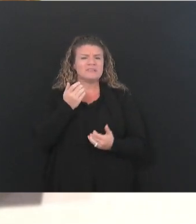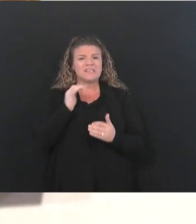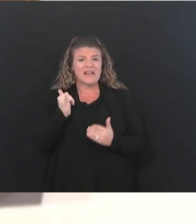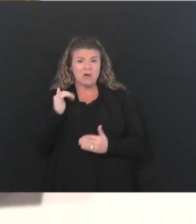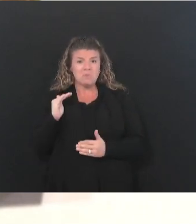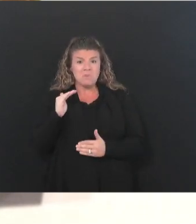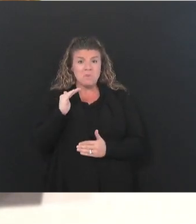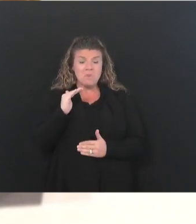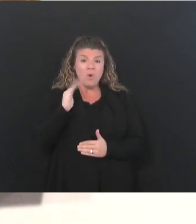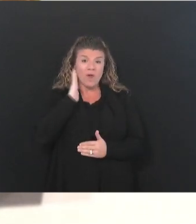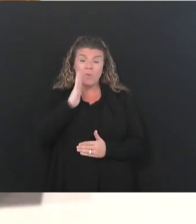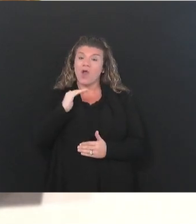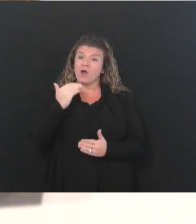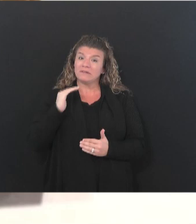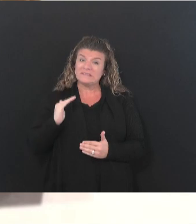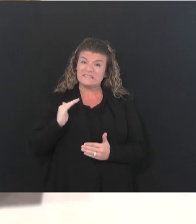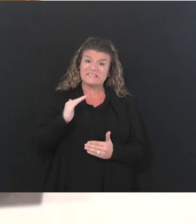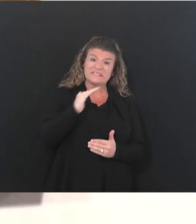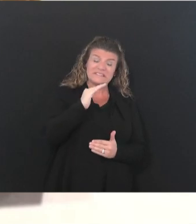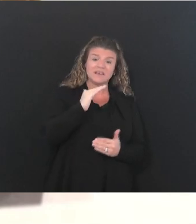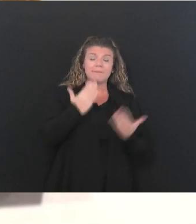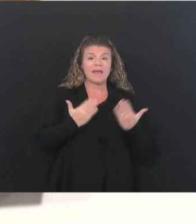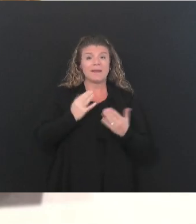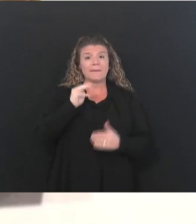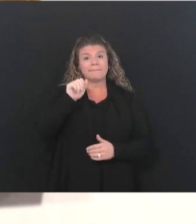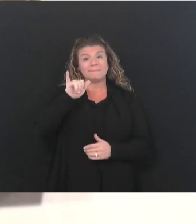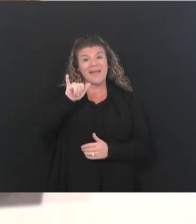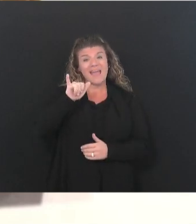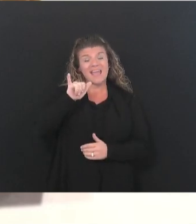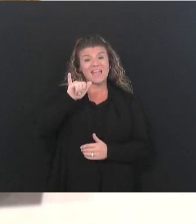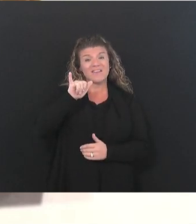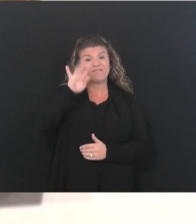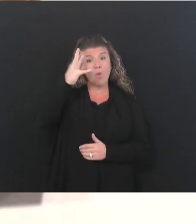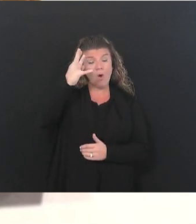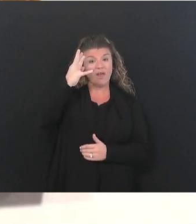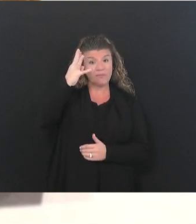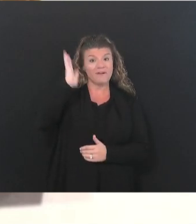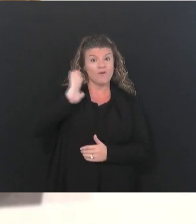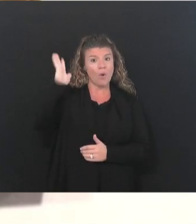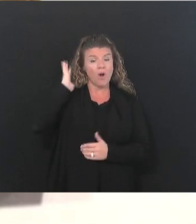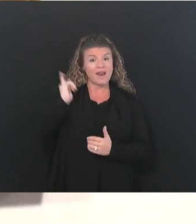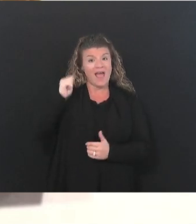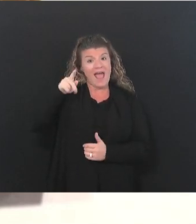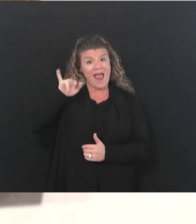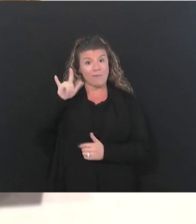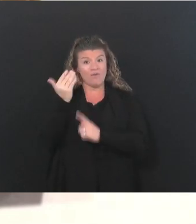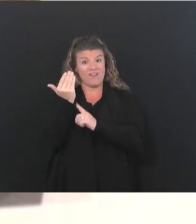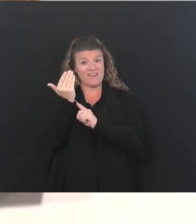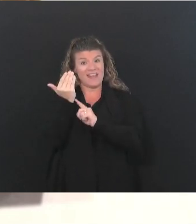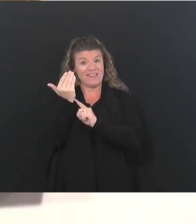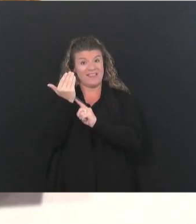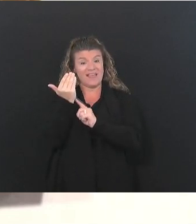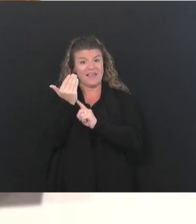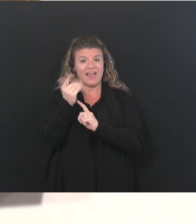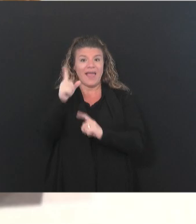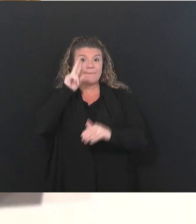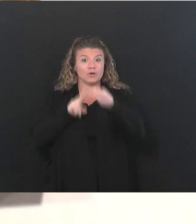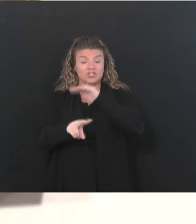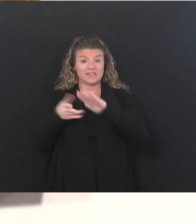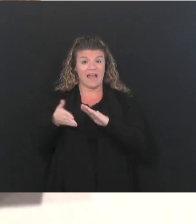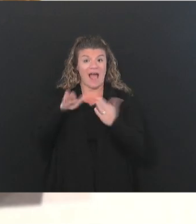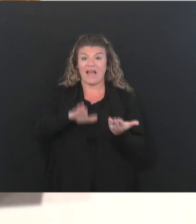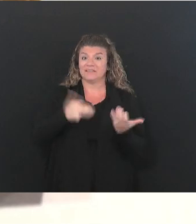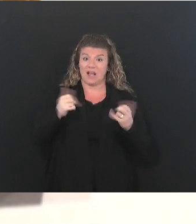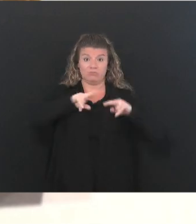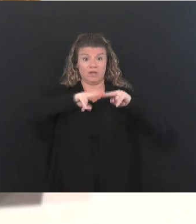this model, has moved up from May 4th to April 15th. The number of people they project will die in West Virginia has gone down